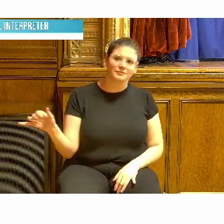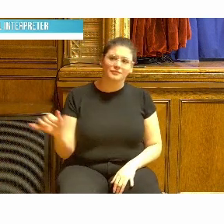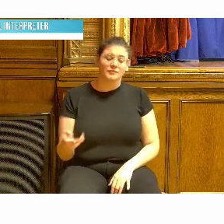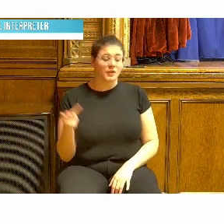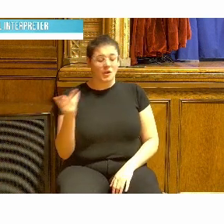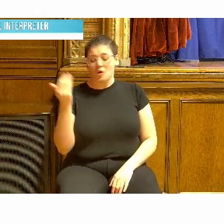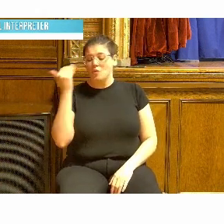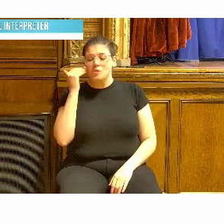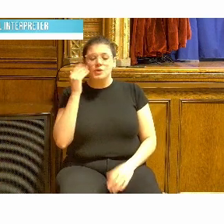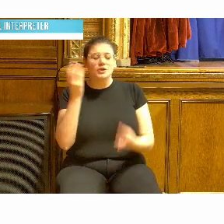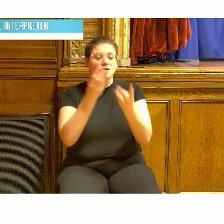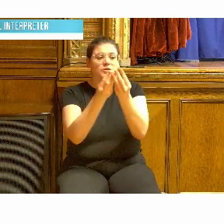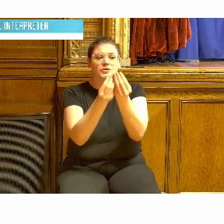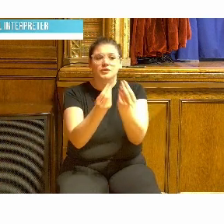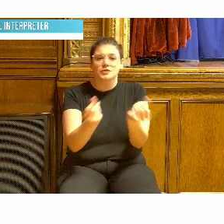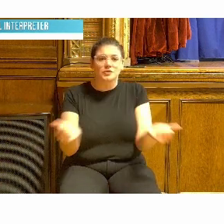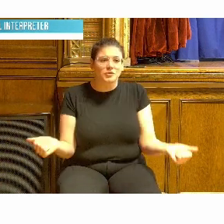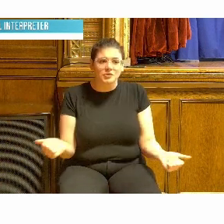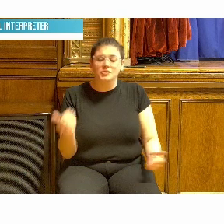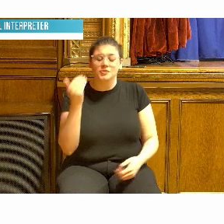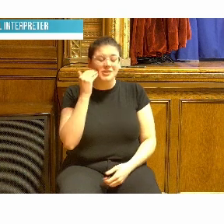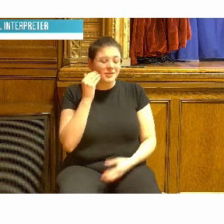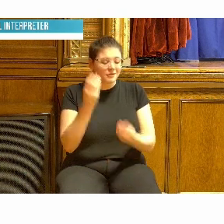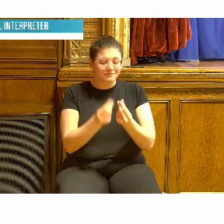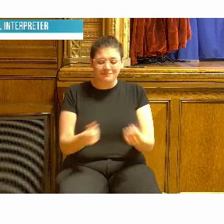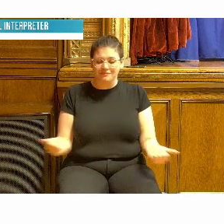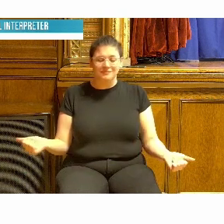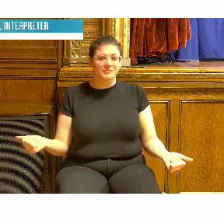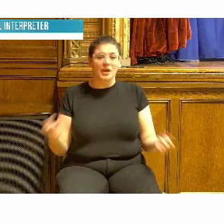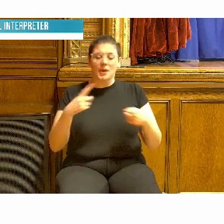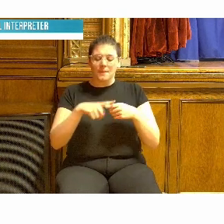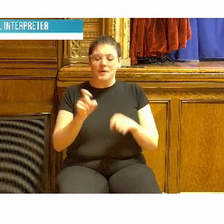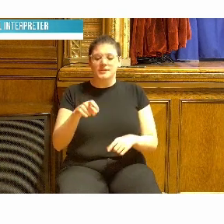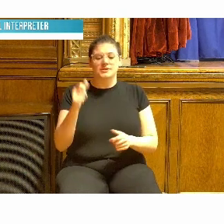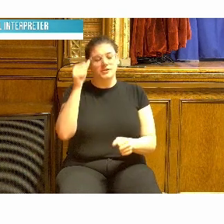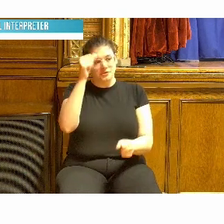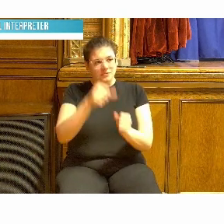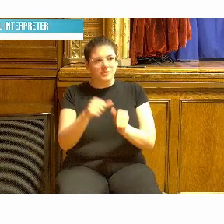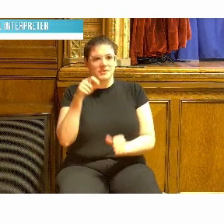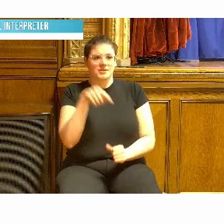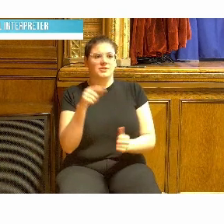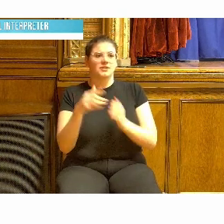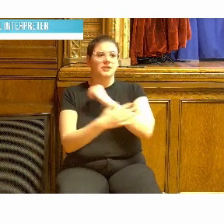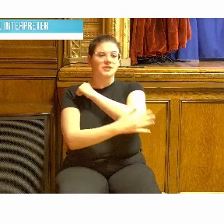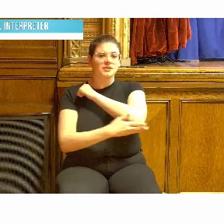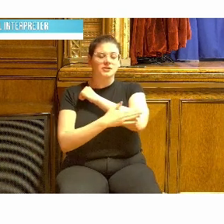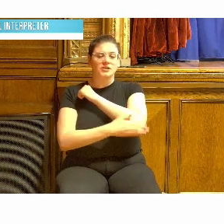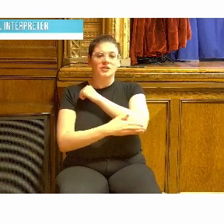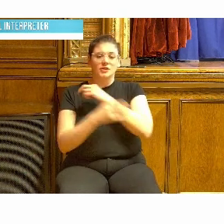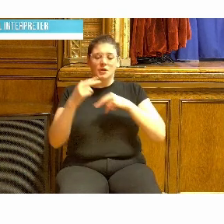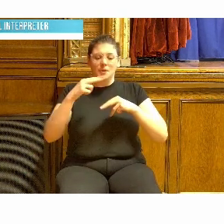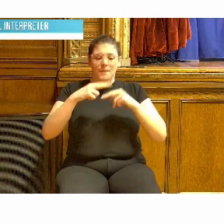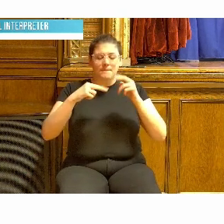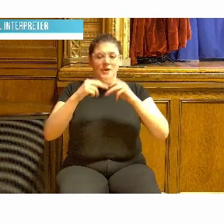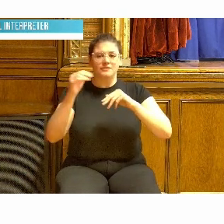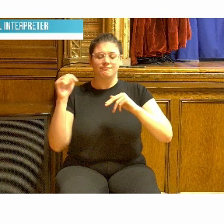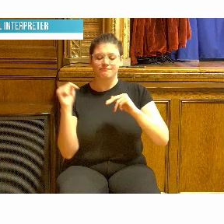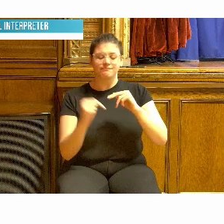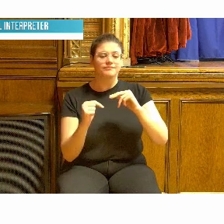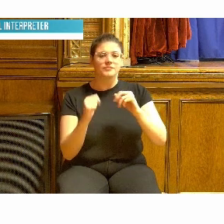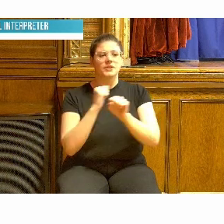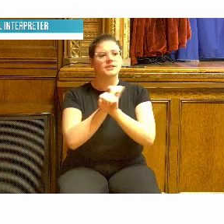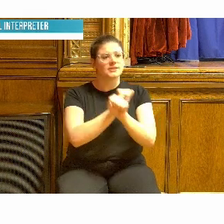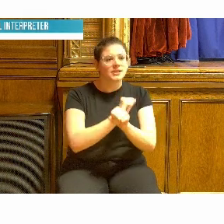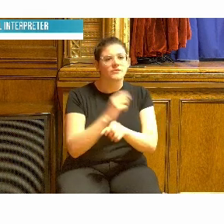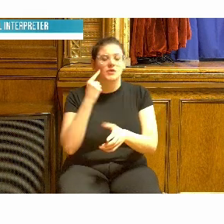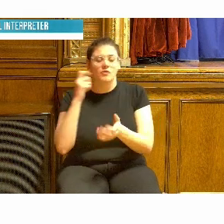the solutions, we are aware of the solutions, but we have to remember that this country was built on slavery, it was built on